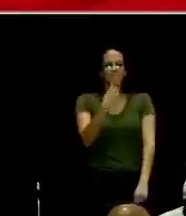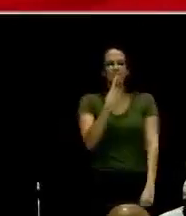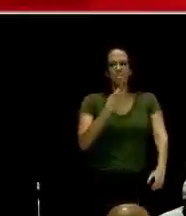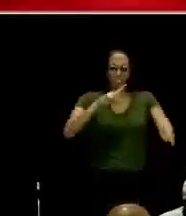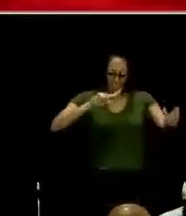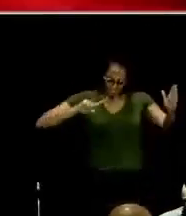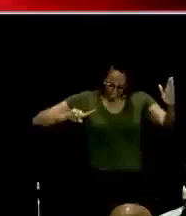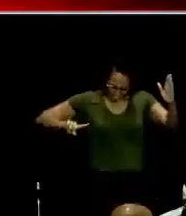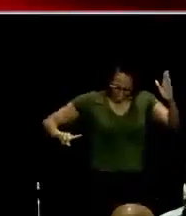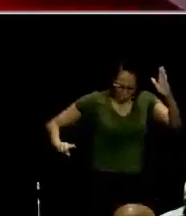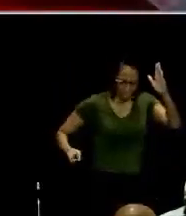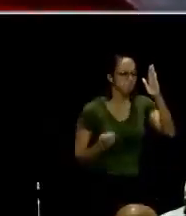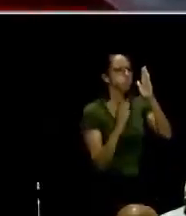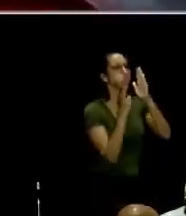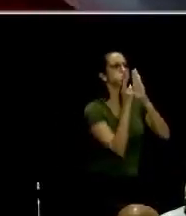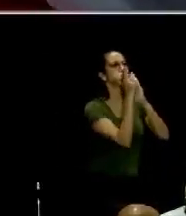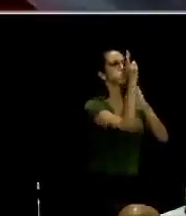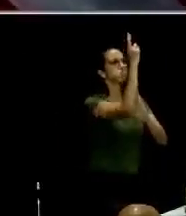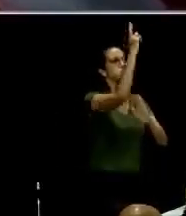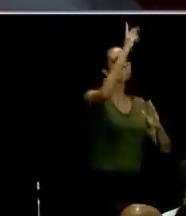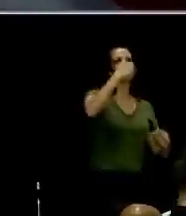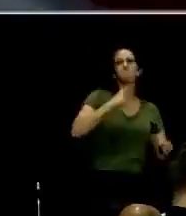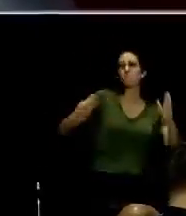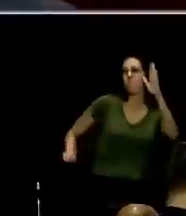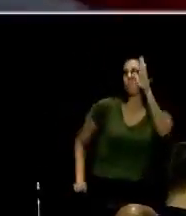streaming, and the